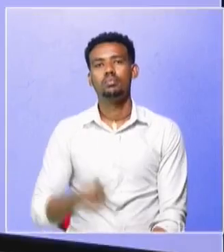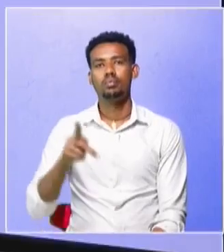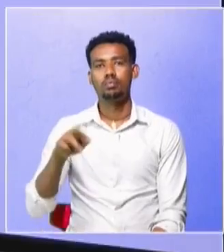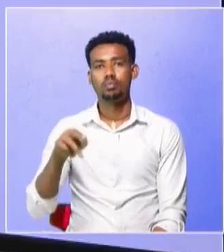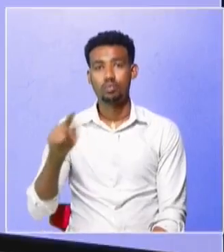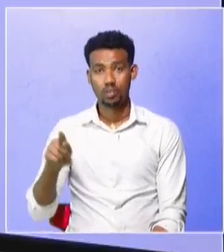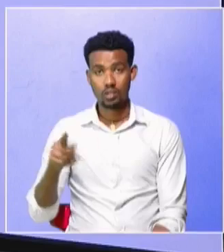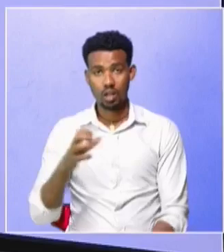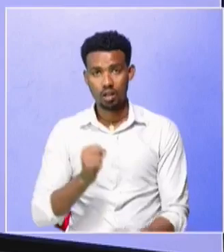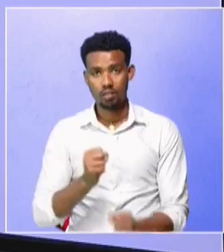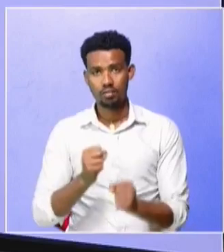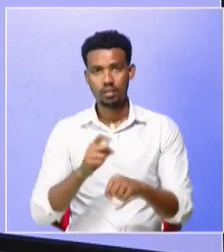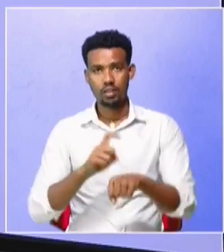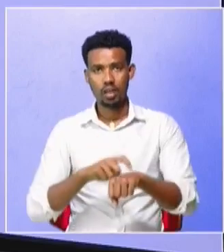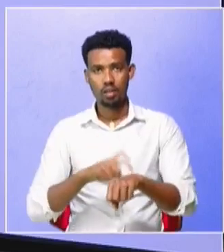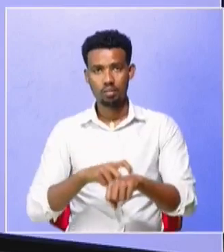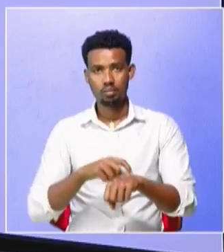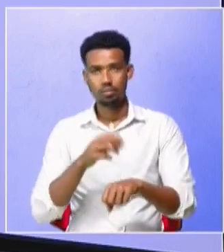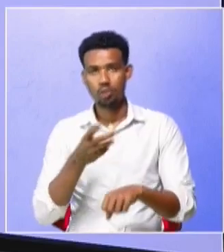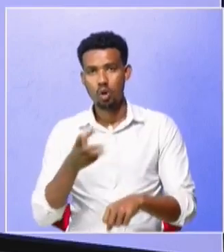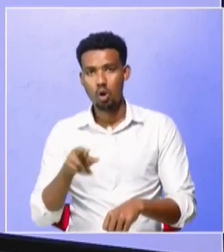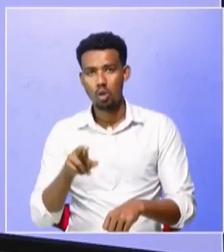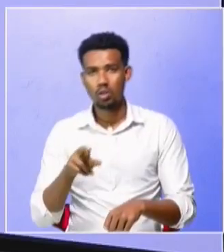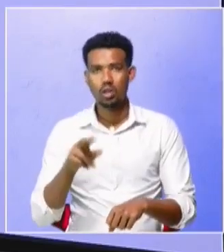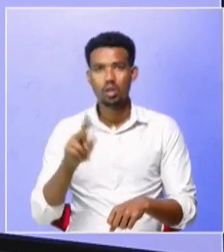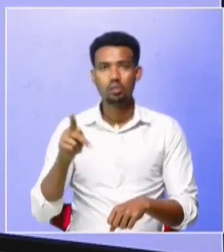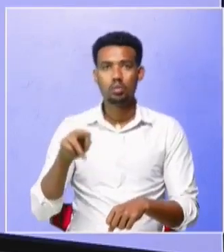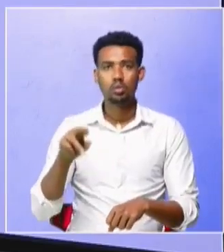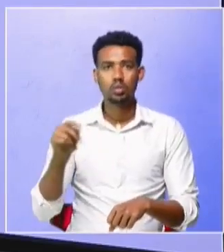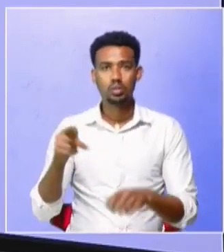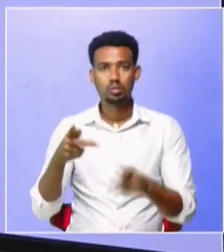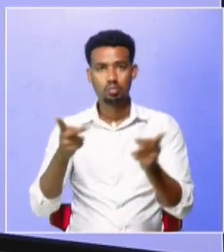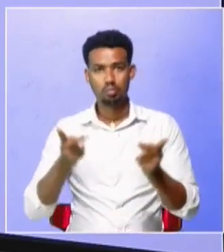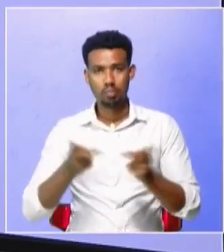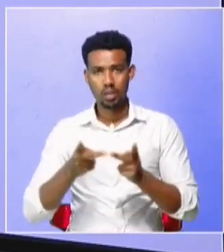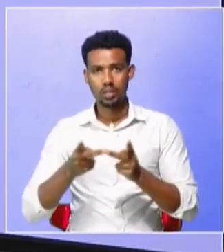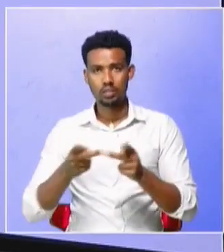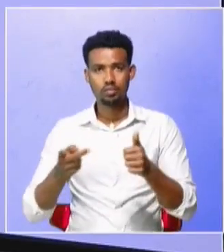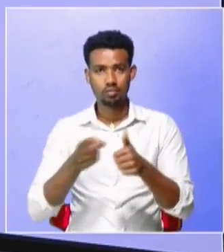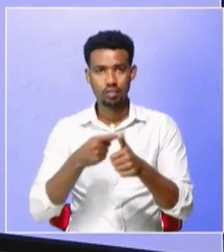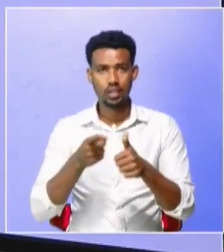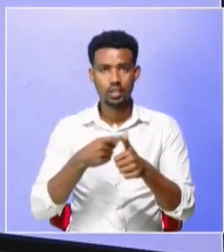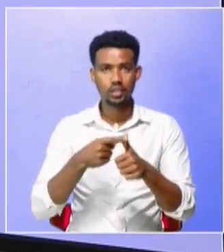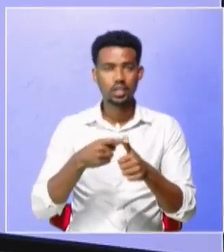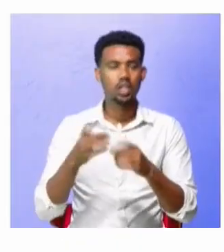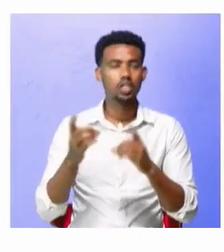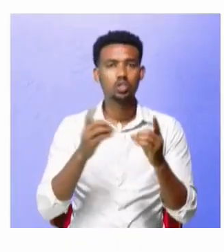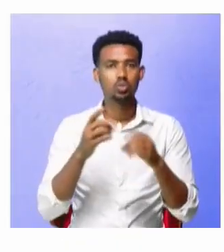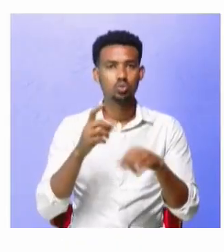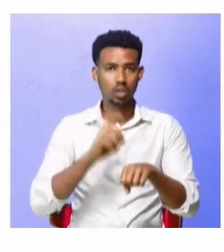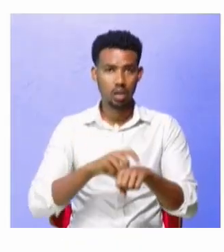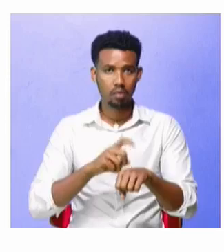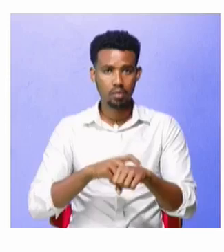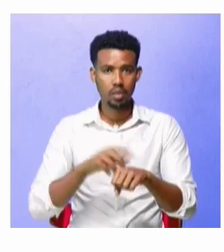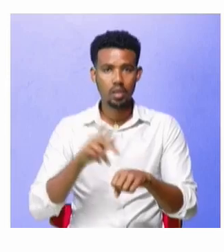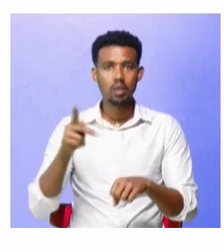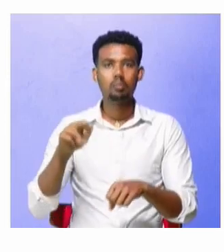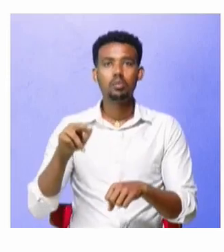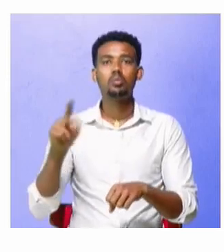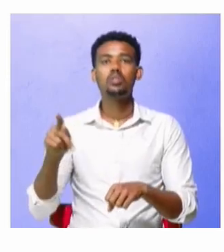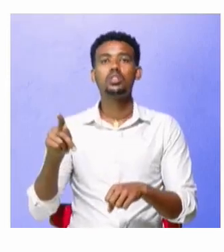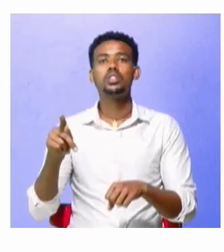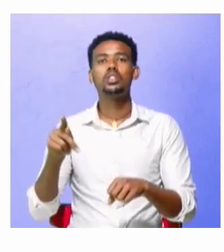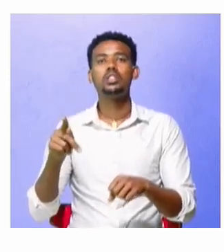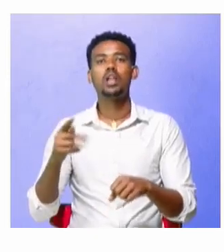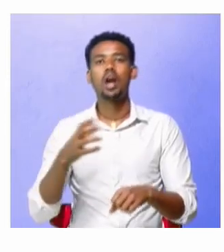Prepositions of time, or we could say prepositions of place. First, let's do time. So preposition of time